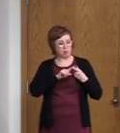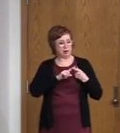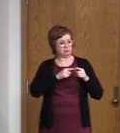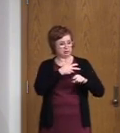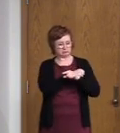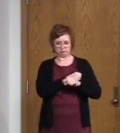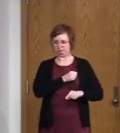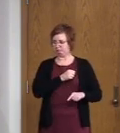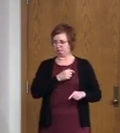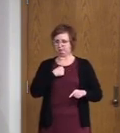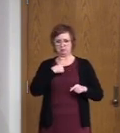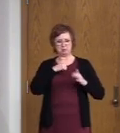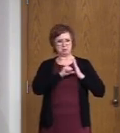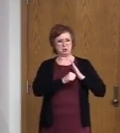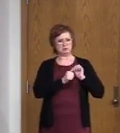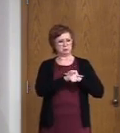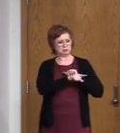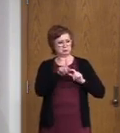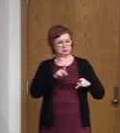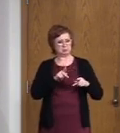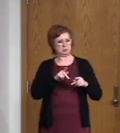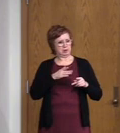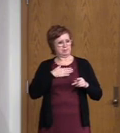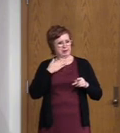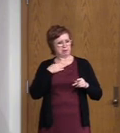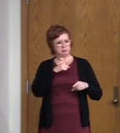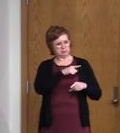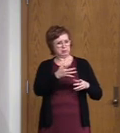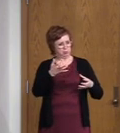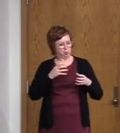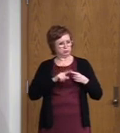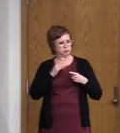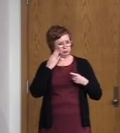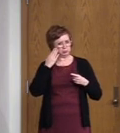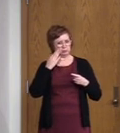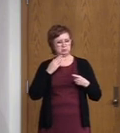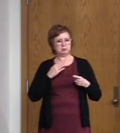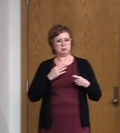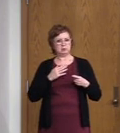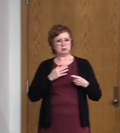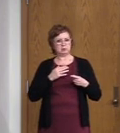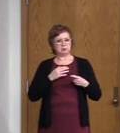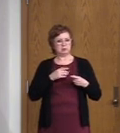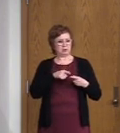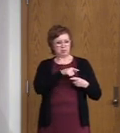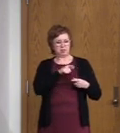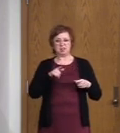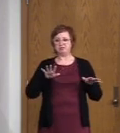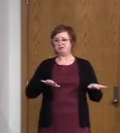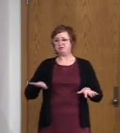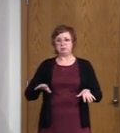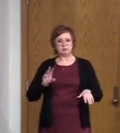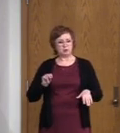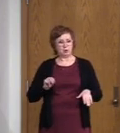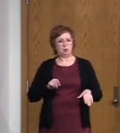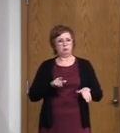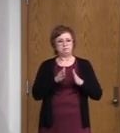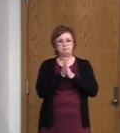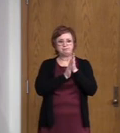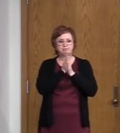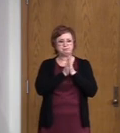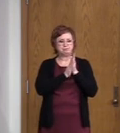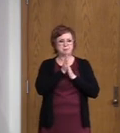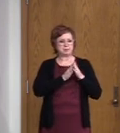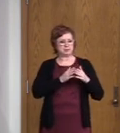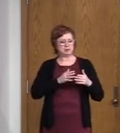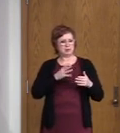to happen. So we want to keep them as informed as possible, and we want to give them the realistic idea of when they could be getting